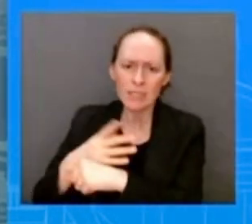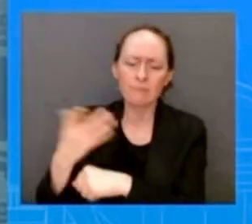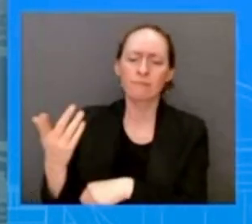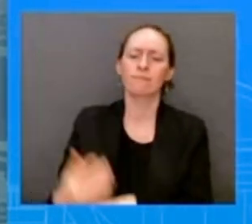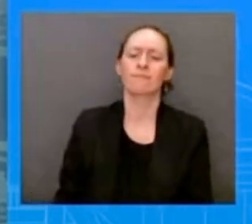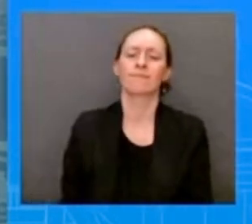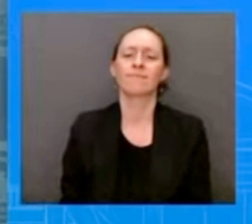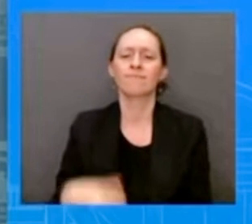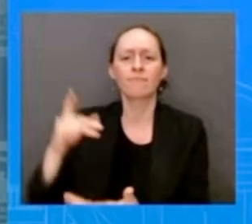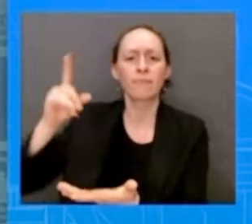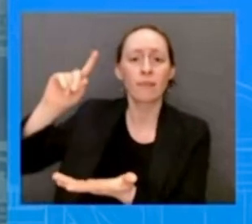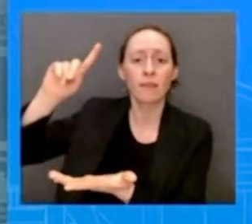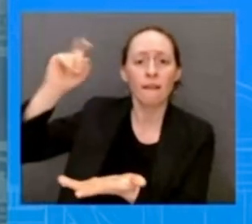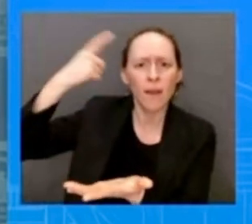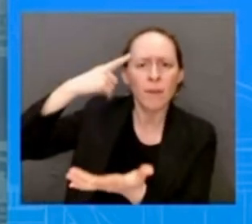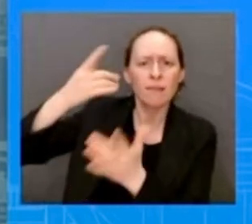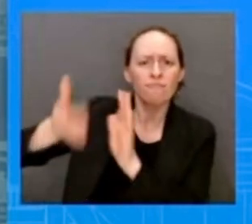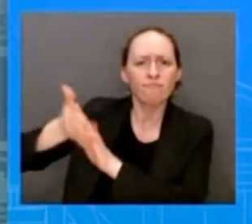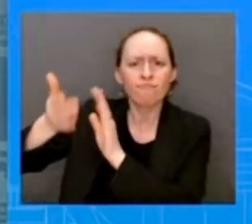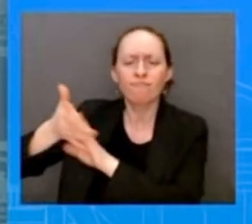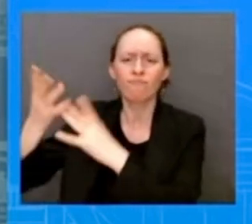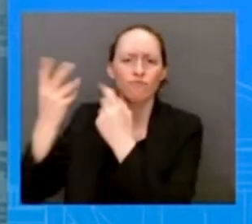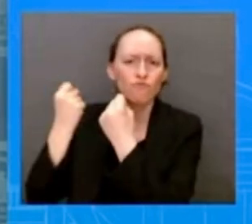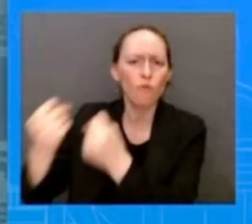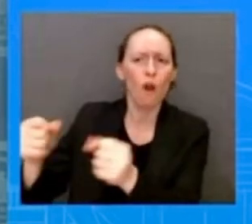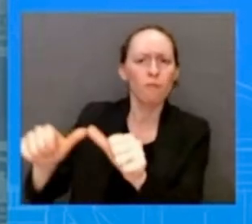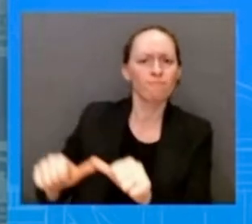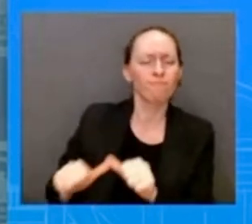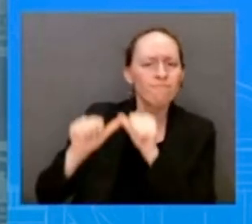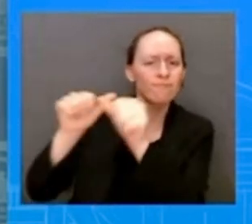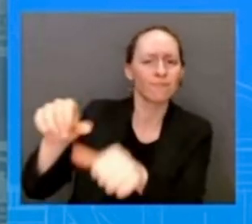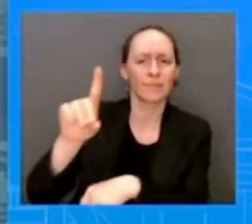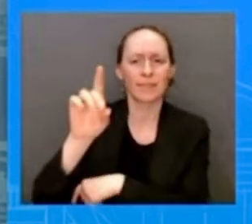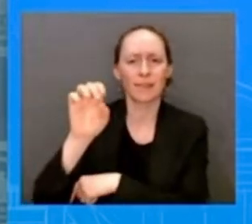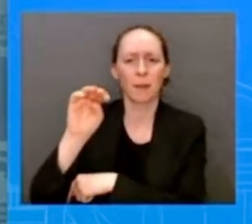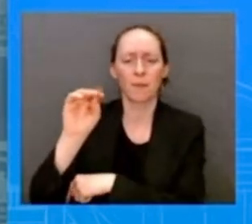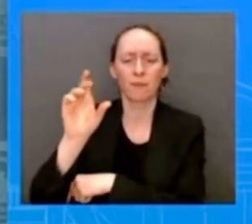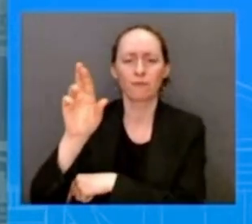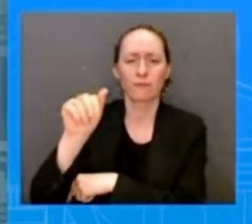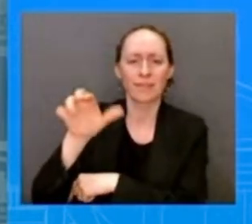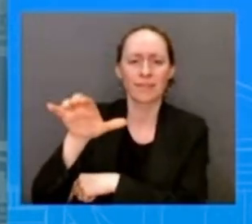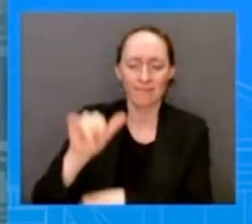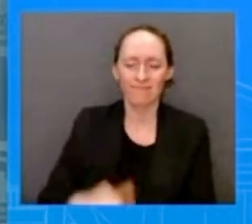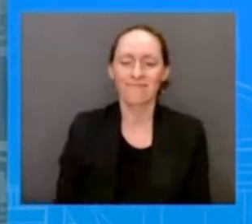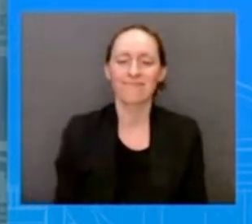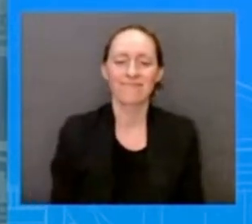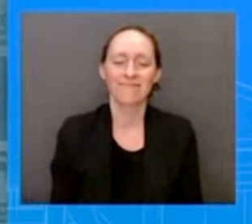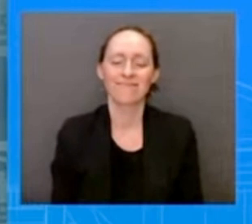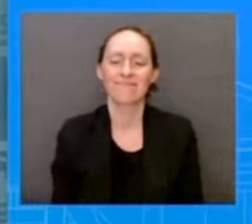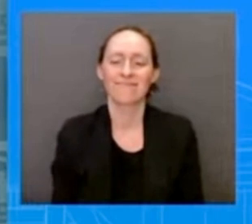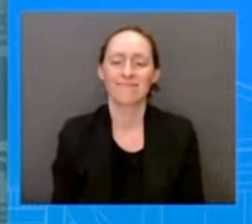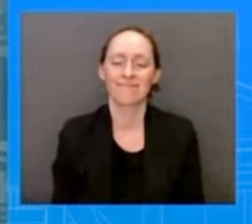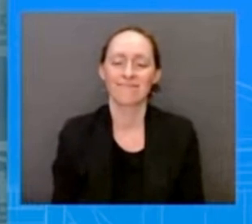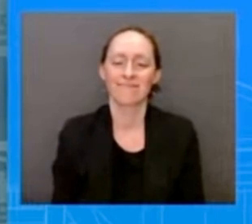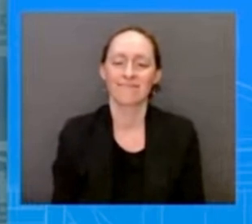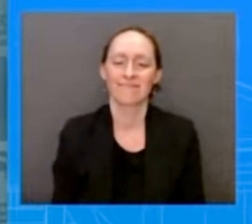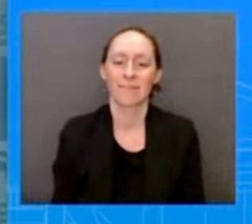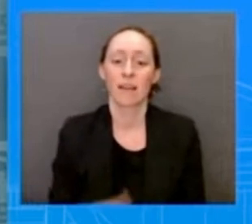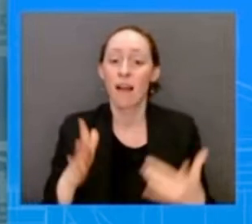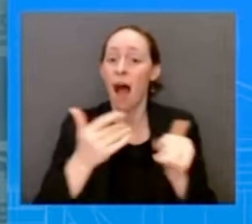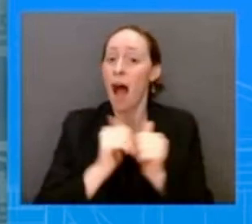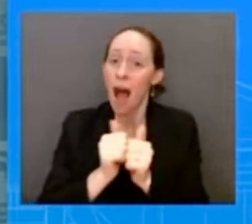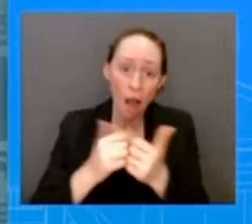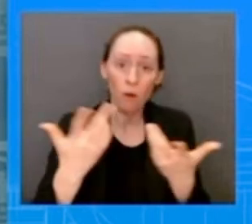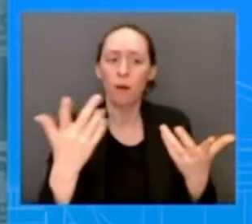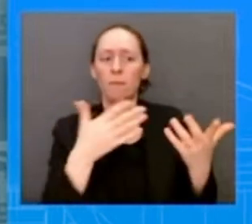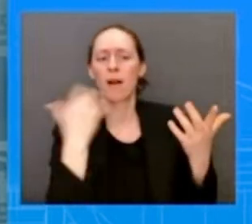cybersecurity strategy, we will protect all of these investments by increasing our collective security and systemic resilience. That strategy and the fact sheet are now available